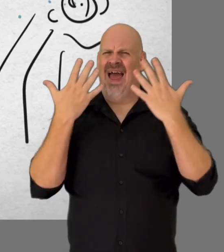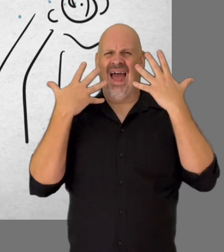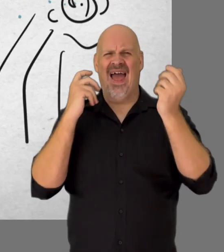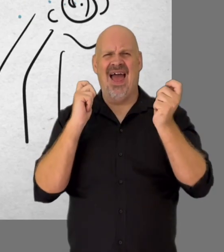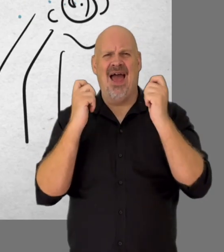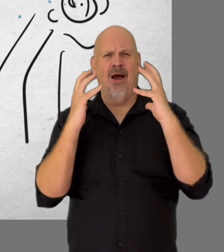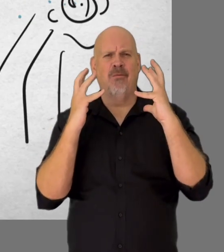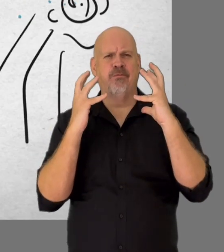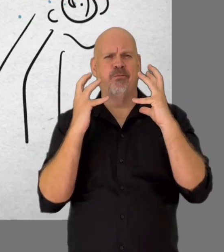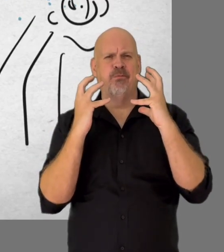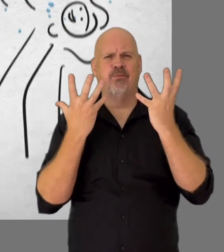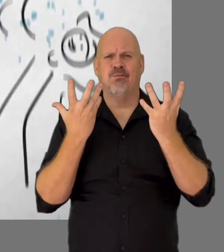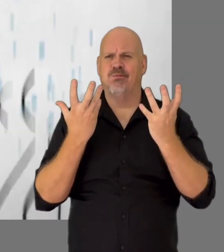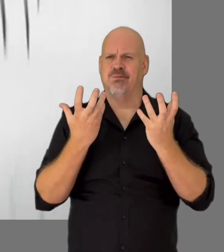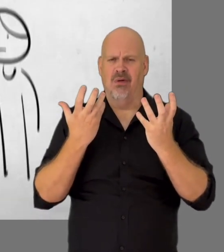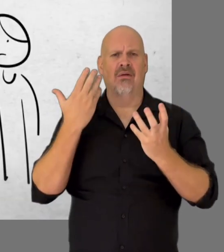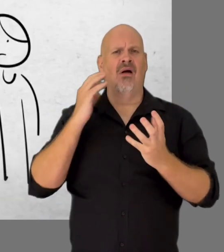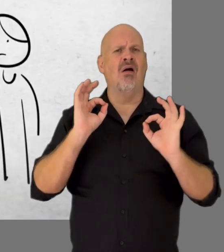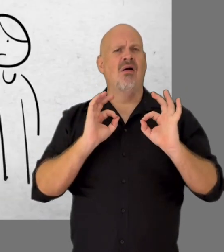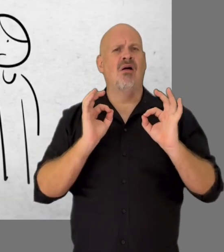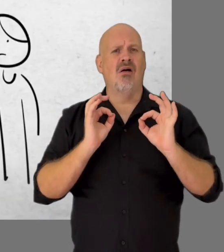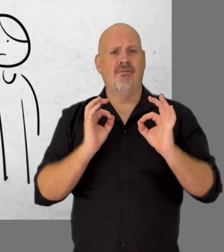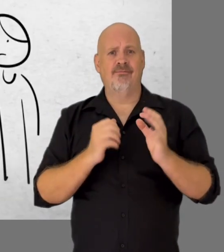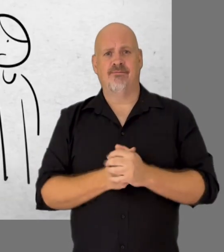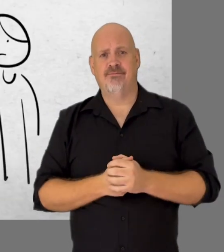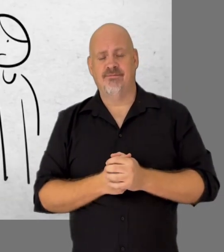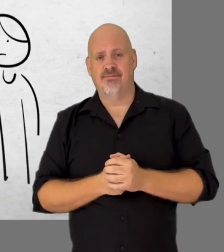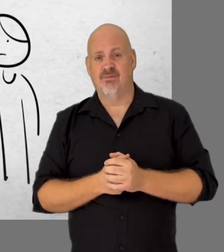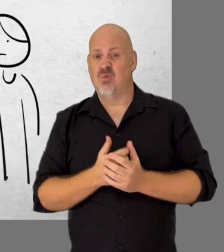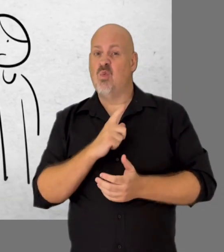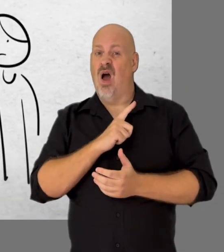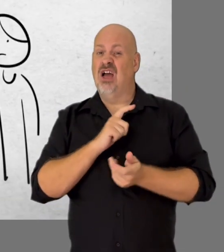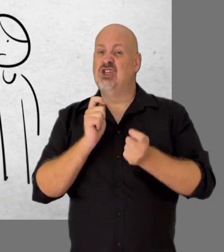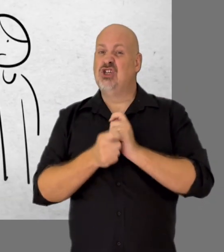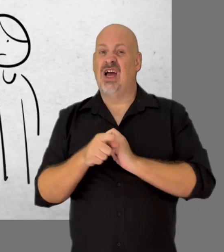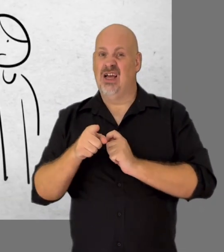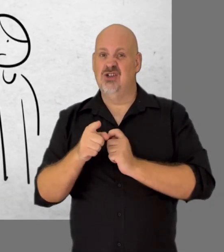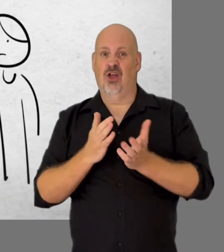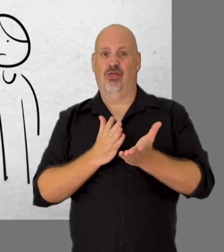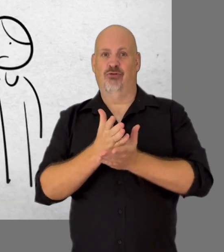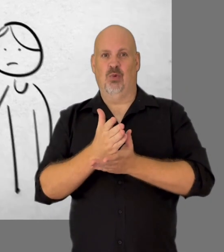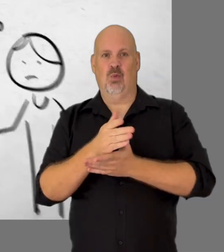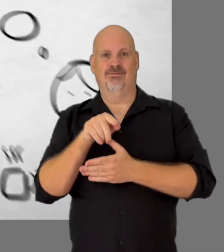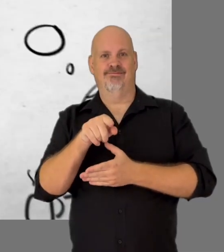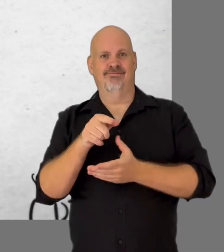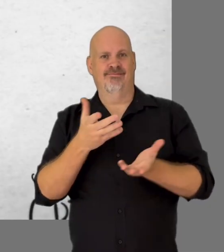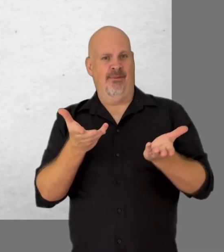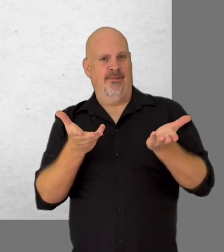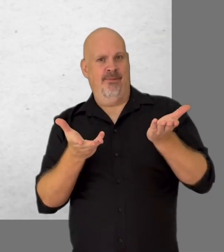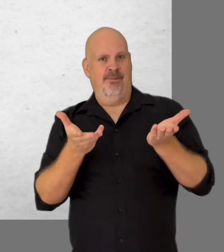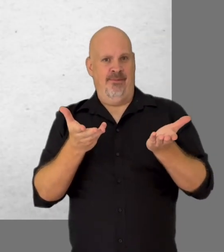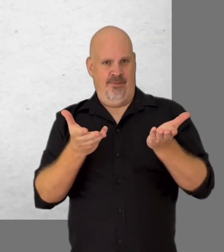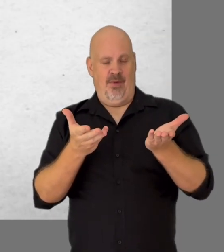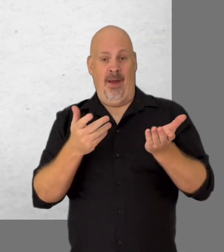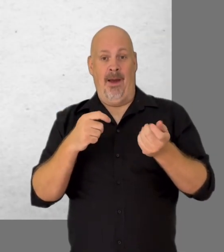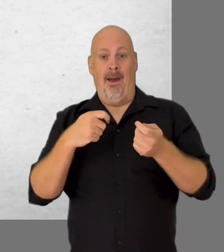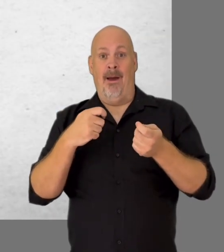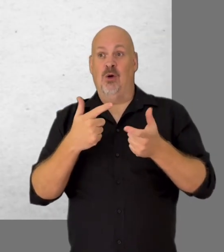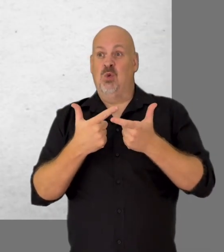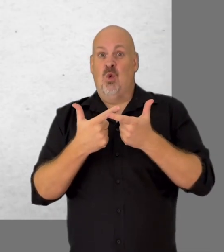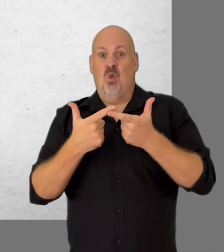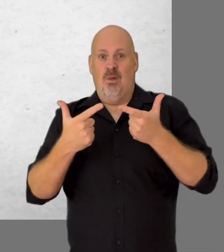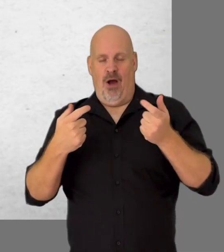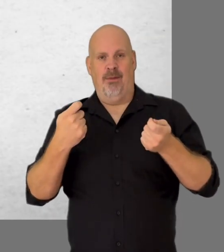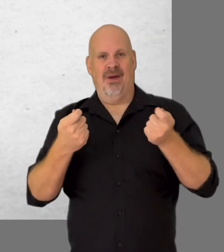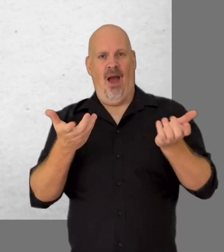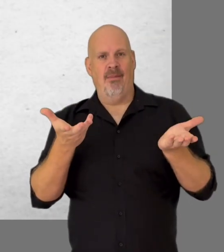parties. But you didn't have a problem before. What's changed? For damp and mould to appear in your home, you